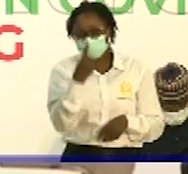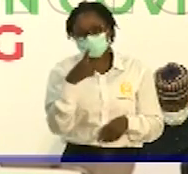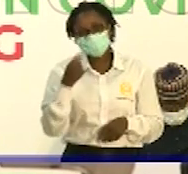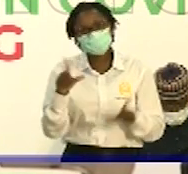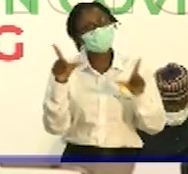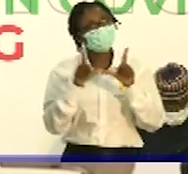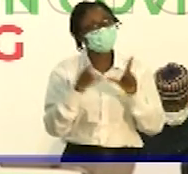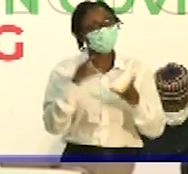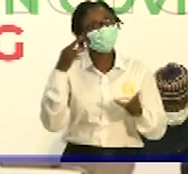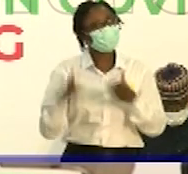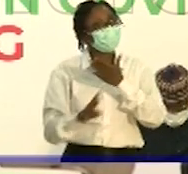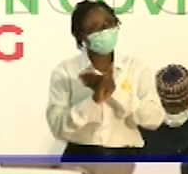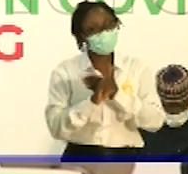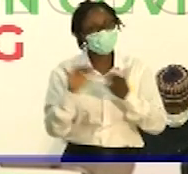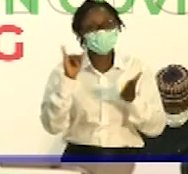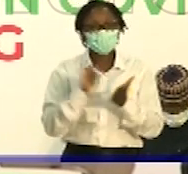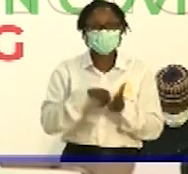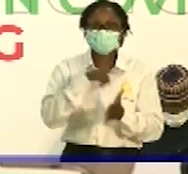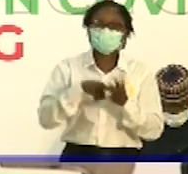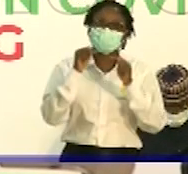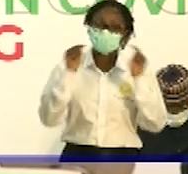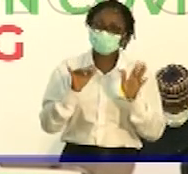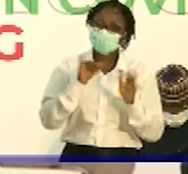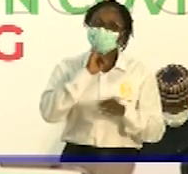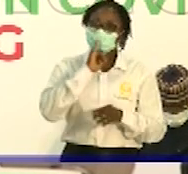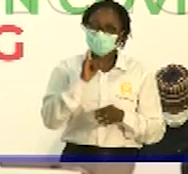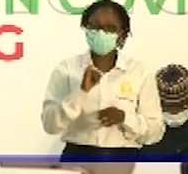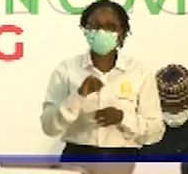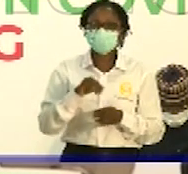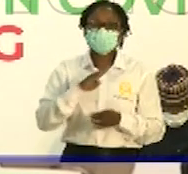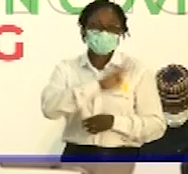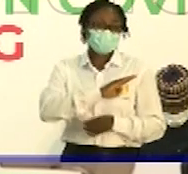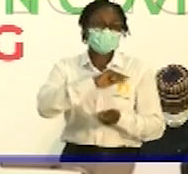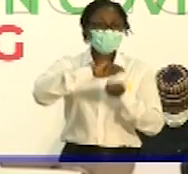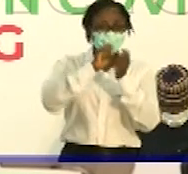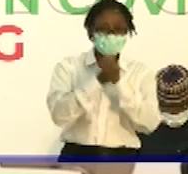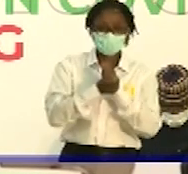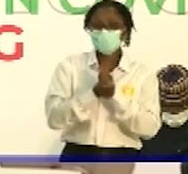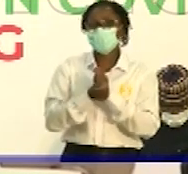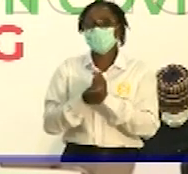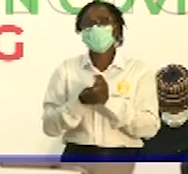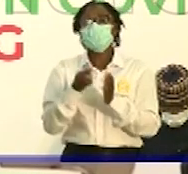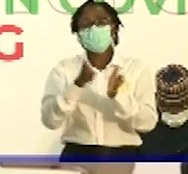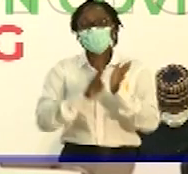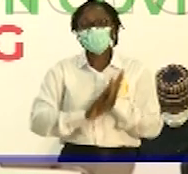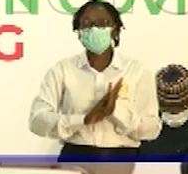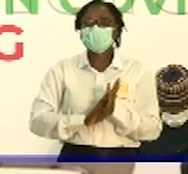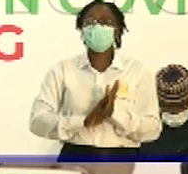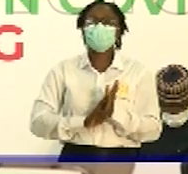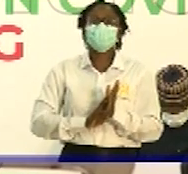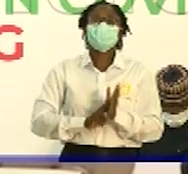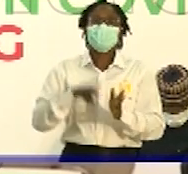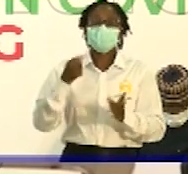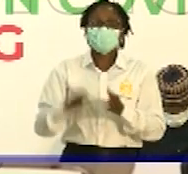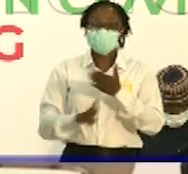of the risk we face. Behavioral change in itself requires discipline. It also requires visibility in terms of